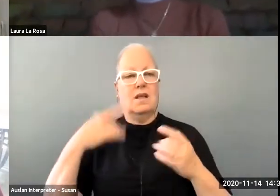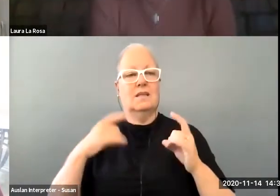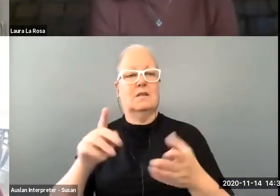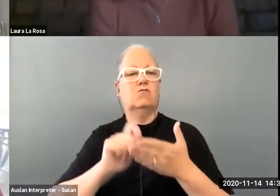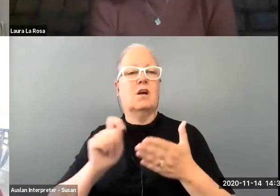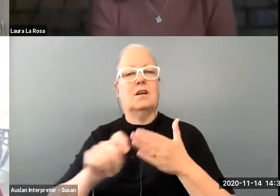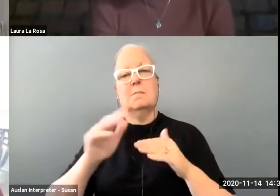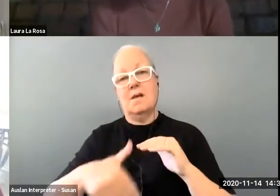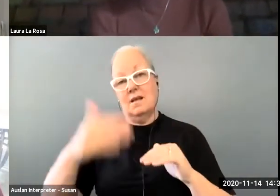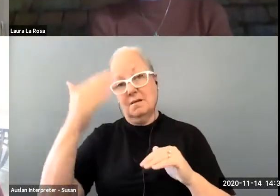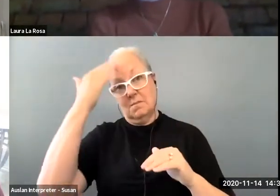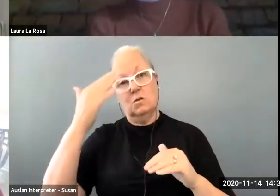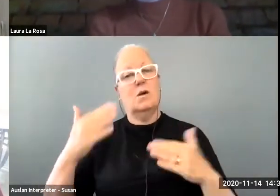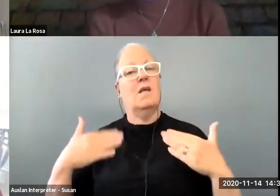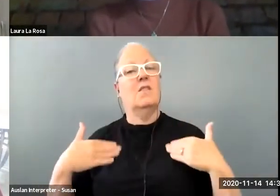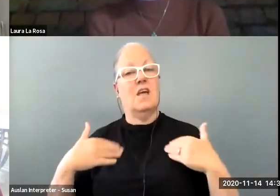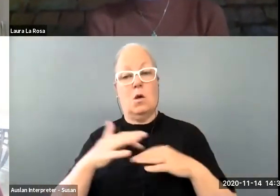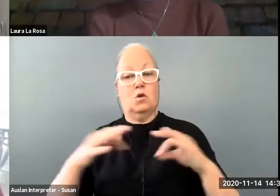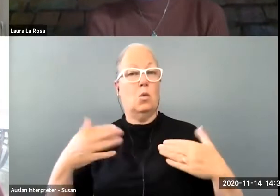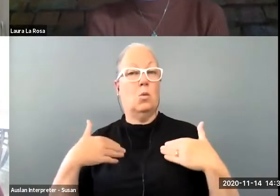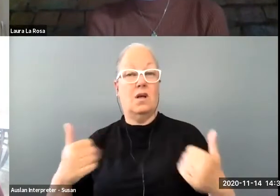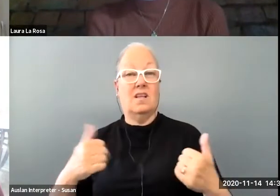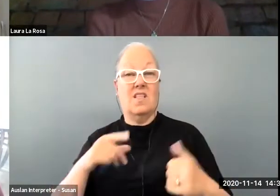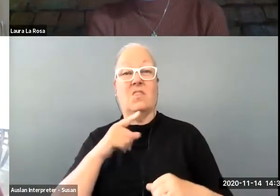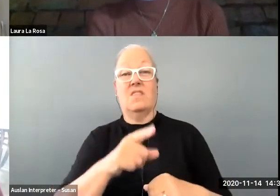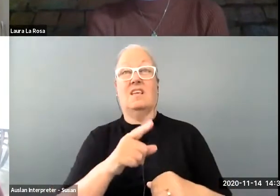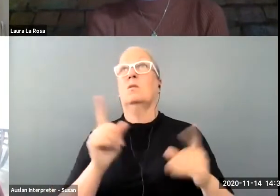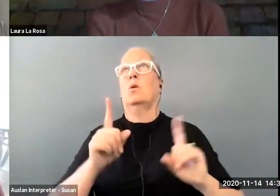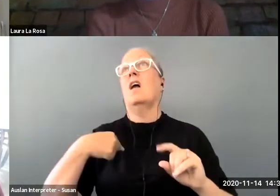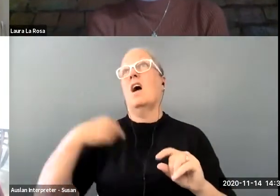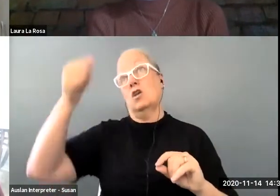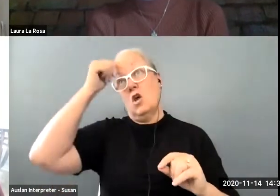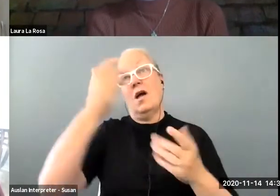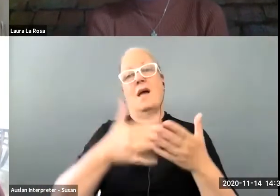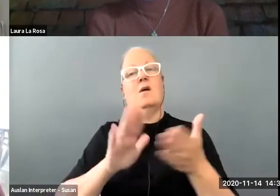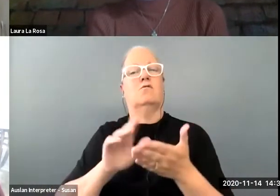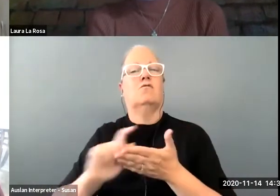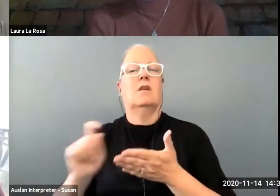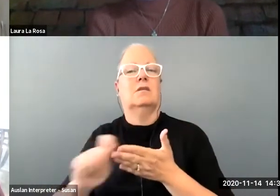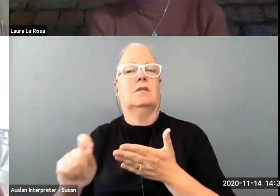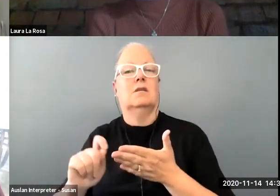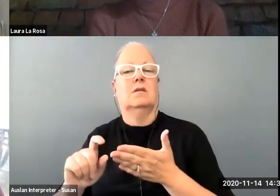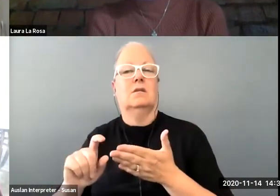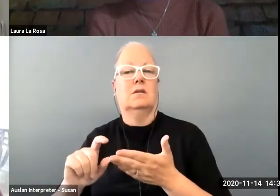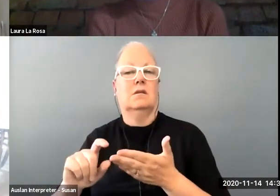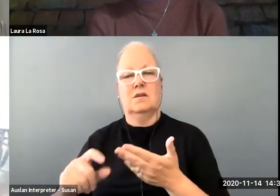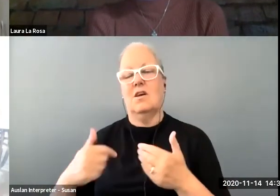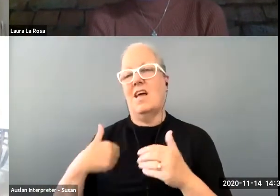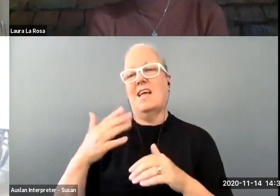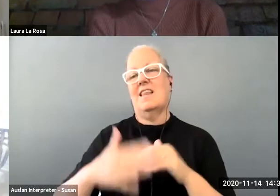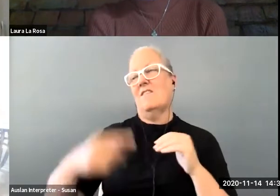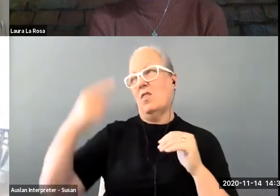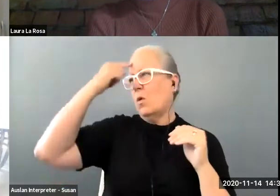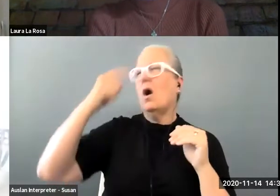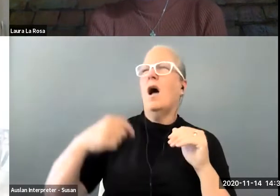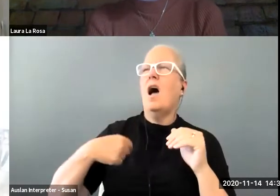health, it was because I was so unwell that it was the only thing that I knew to write about. It wasn't because I thought I'm going to make a difference